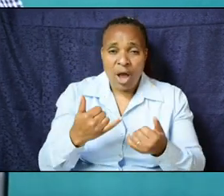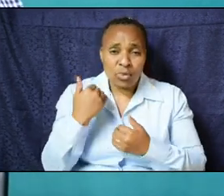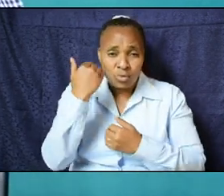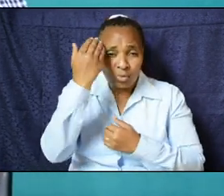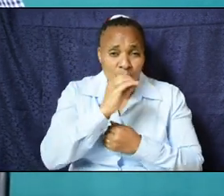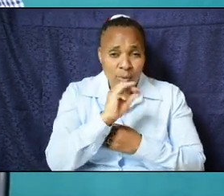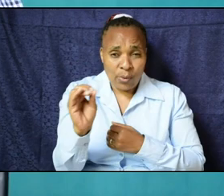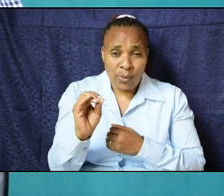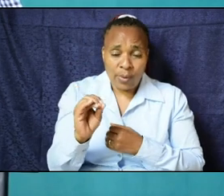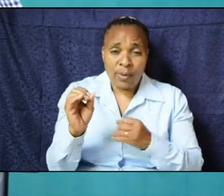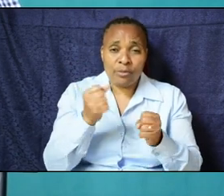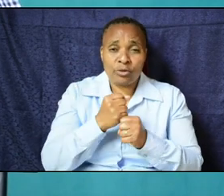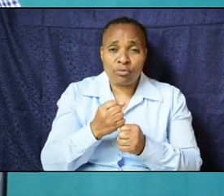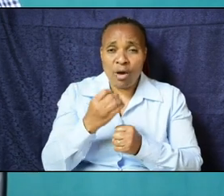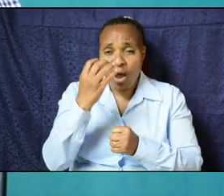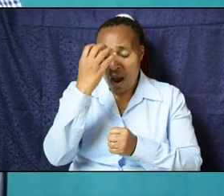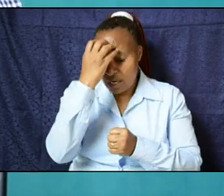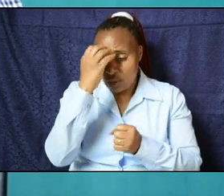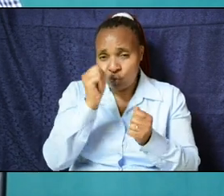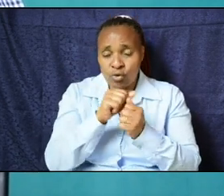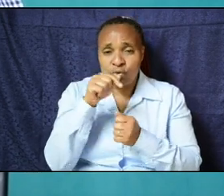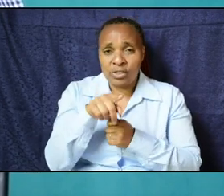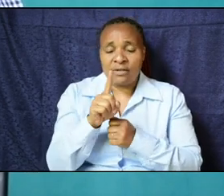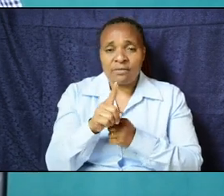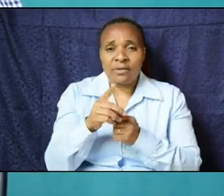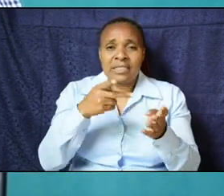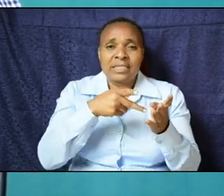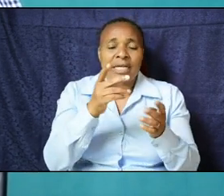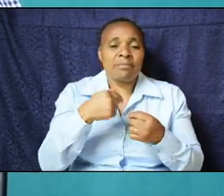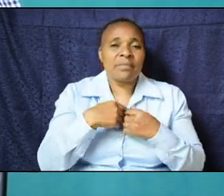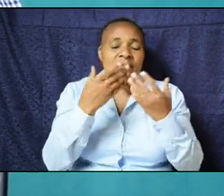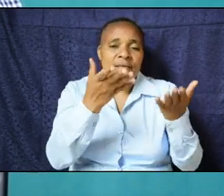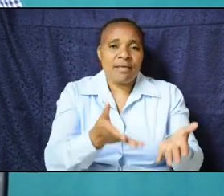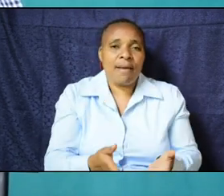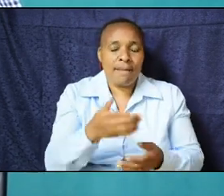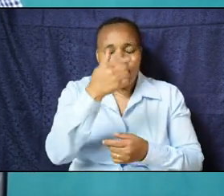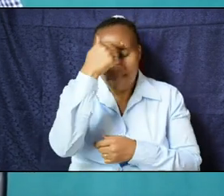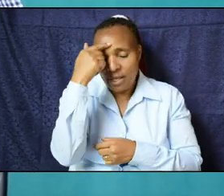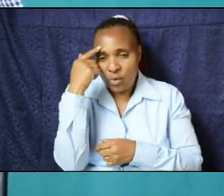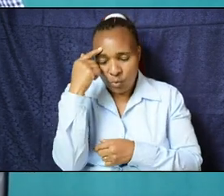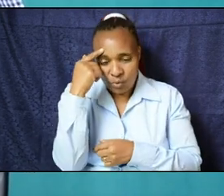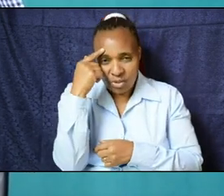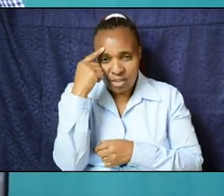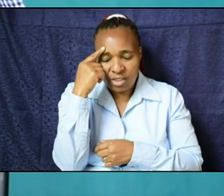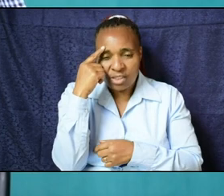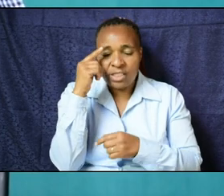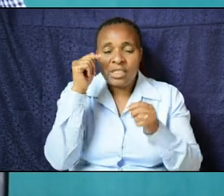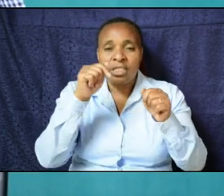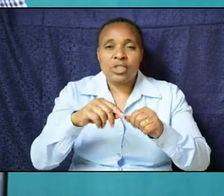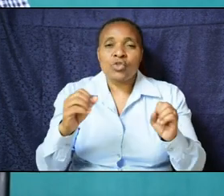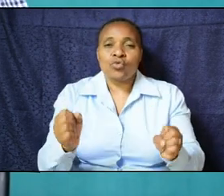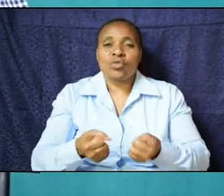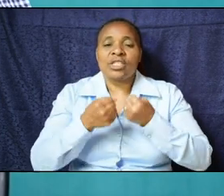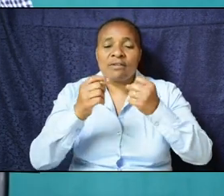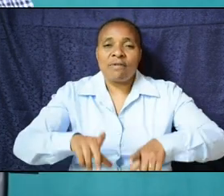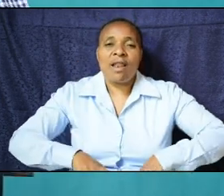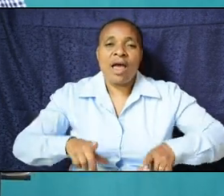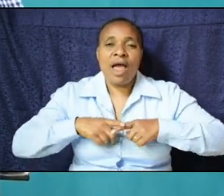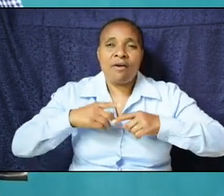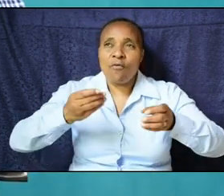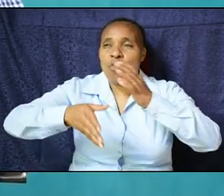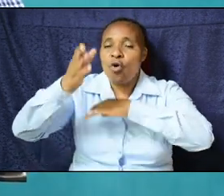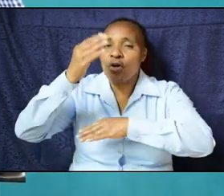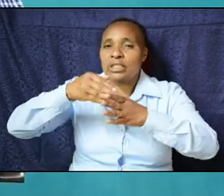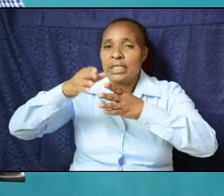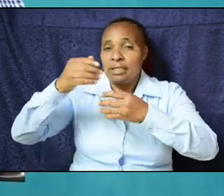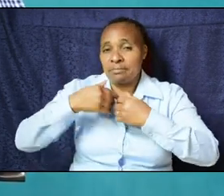distressed and do not be angry with yourselves for selling me here, because it was to save lives that God sent me ahead